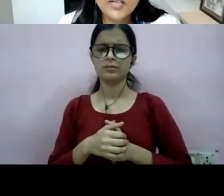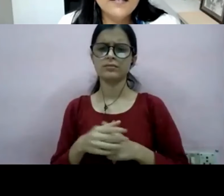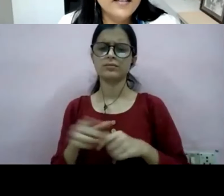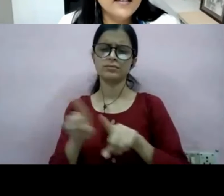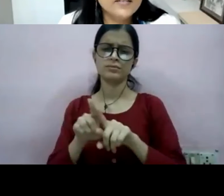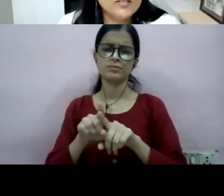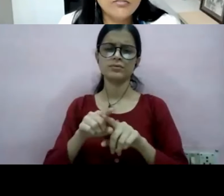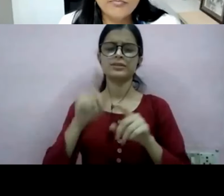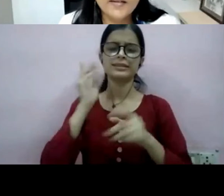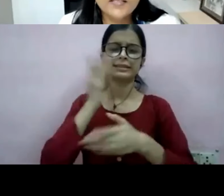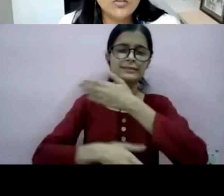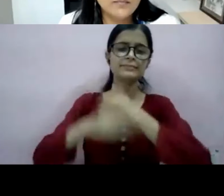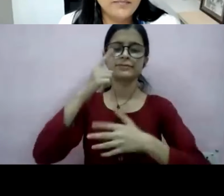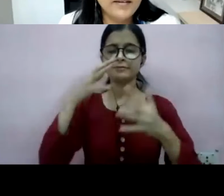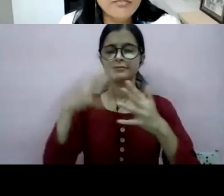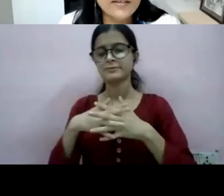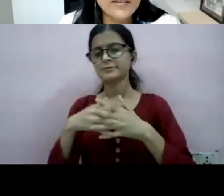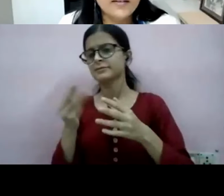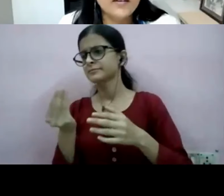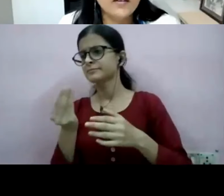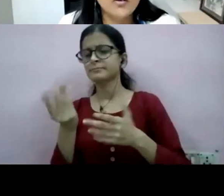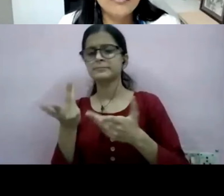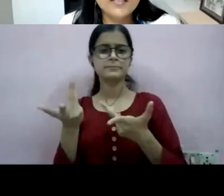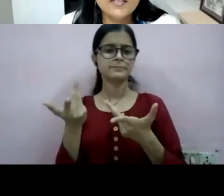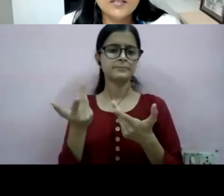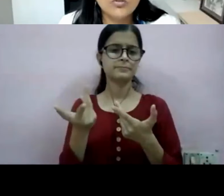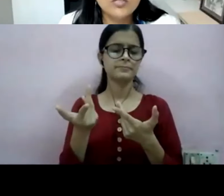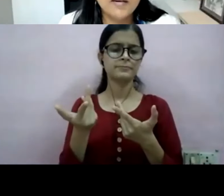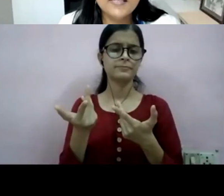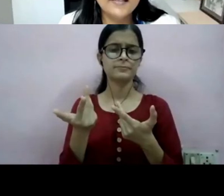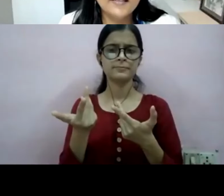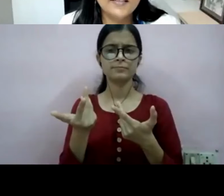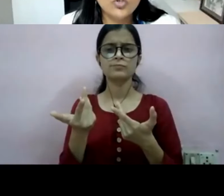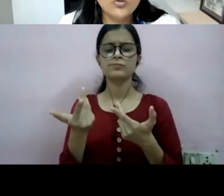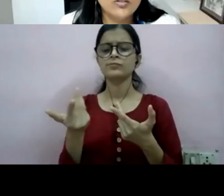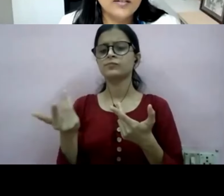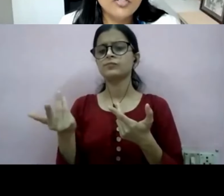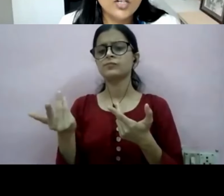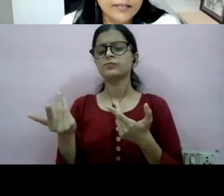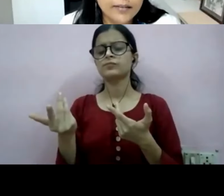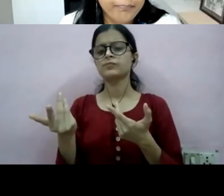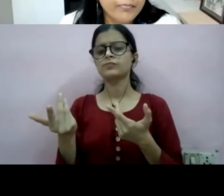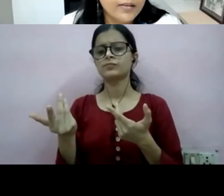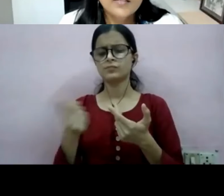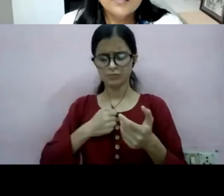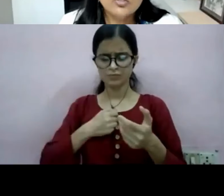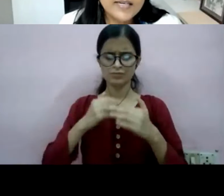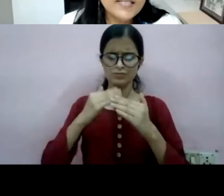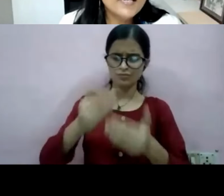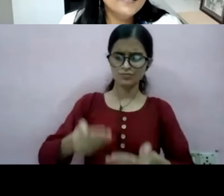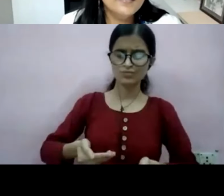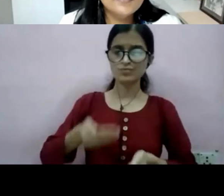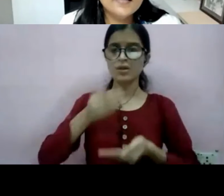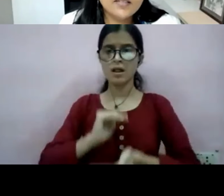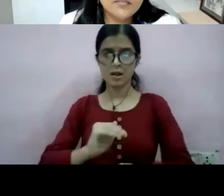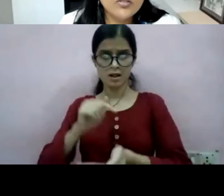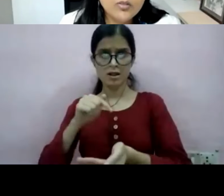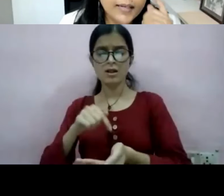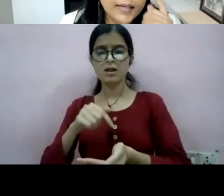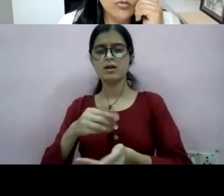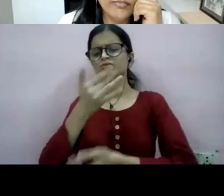are generally sort of placed on the periphery of this discourse by saying that they should not have children. Society and the health